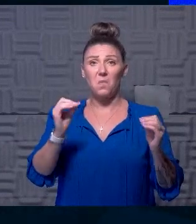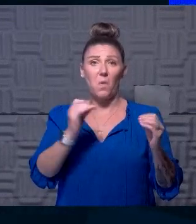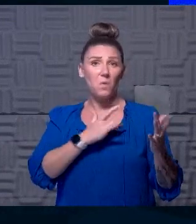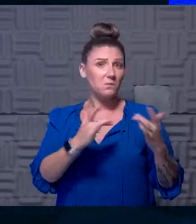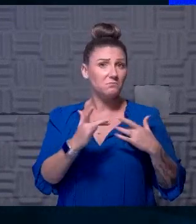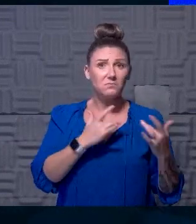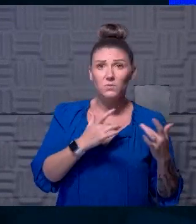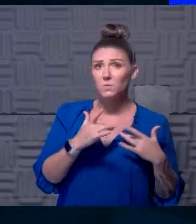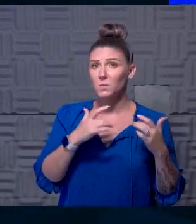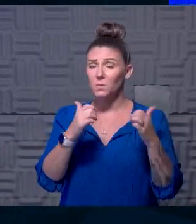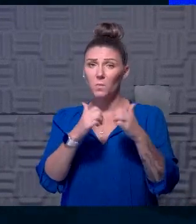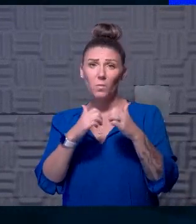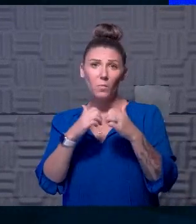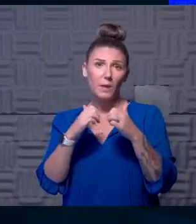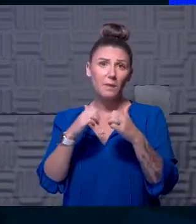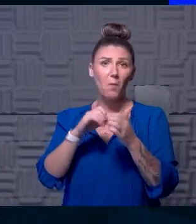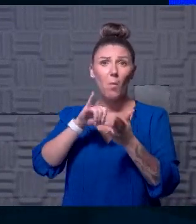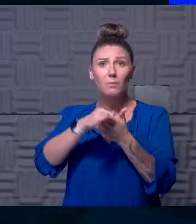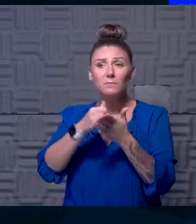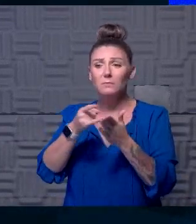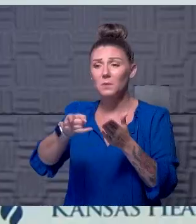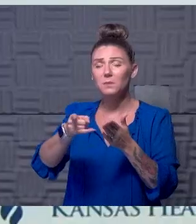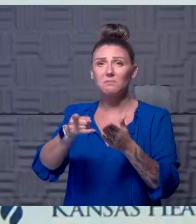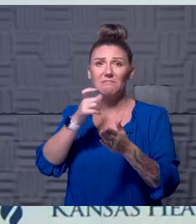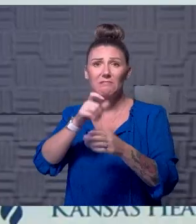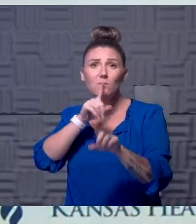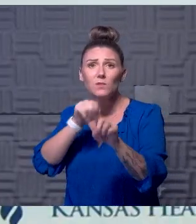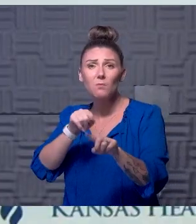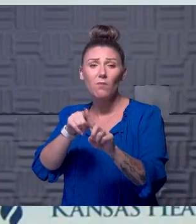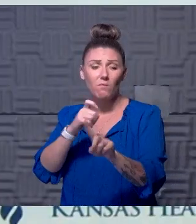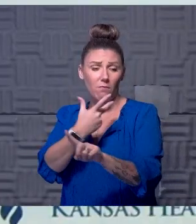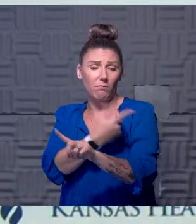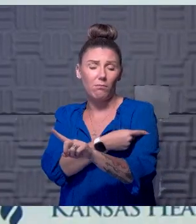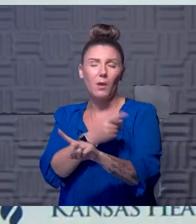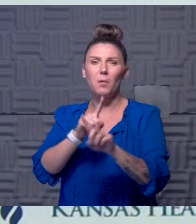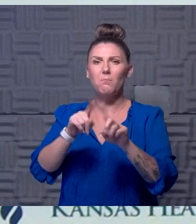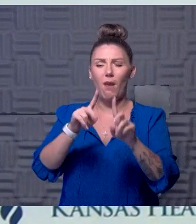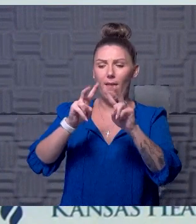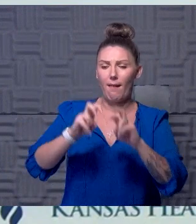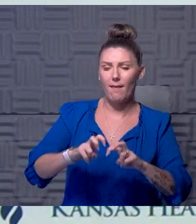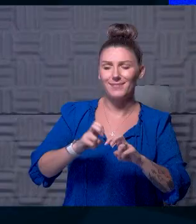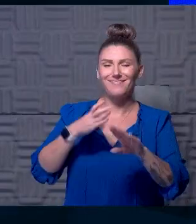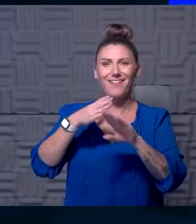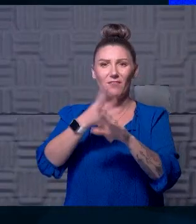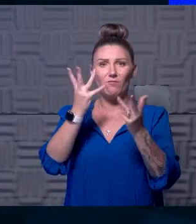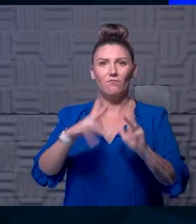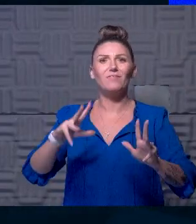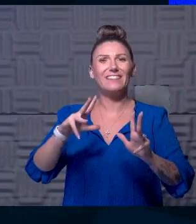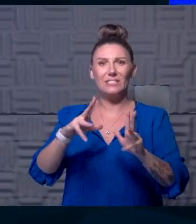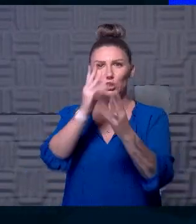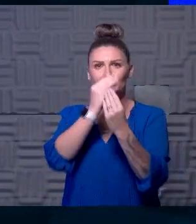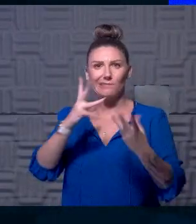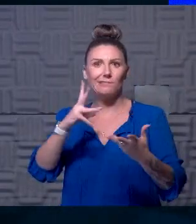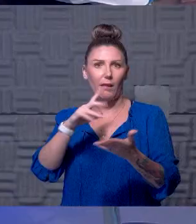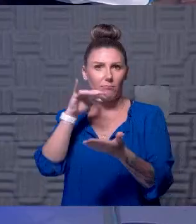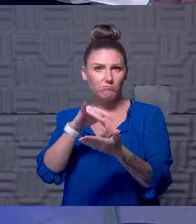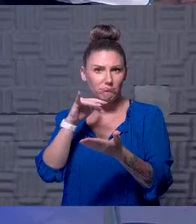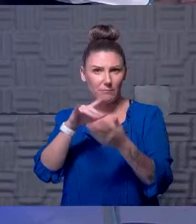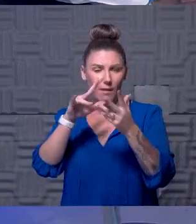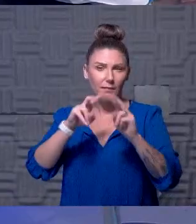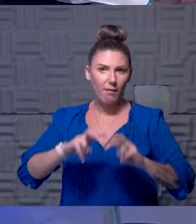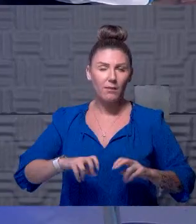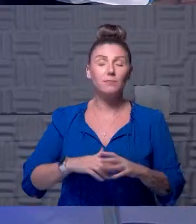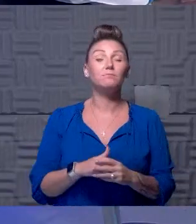being a factor for not responding to the vaccine, but we would be able to analyze that after the phase 3 data. Mario, anything else?